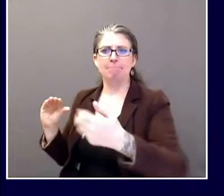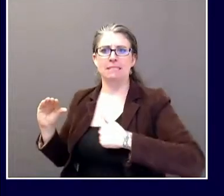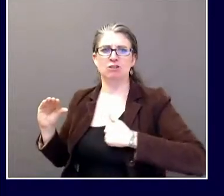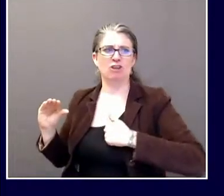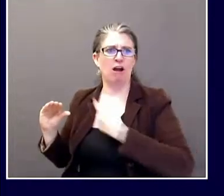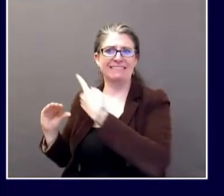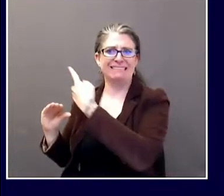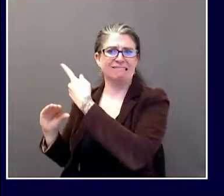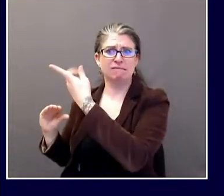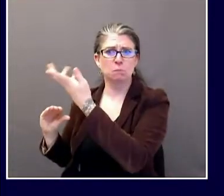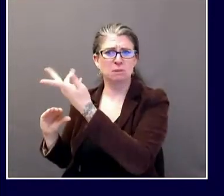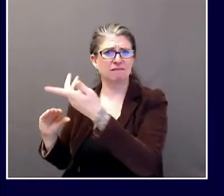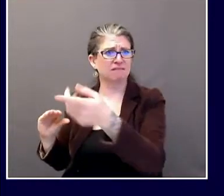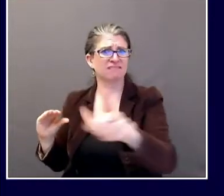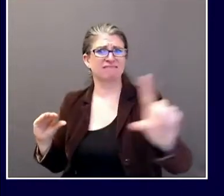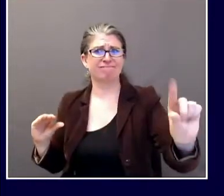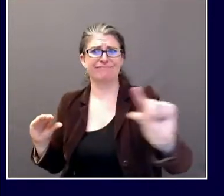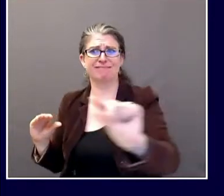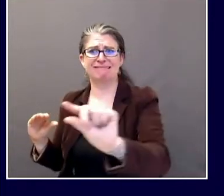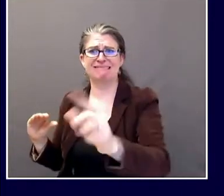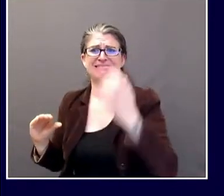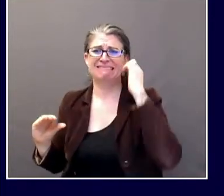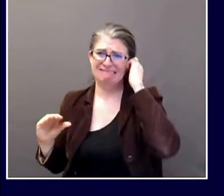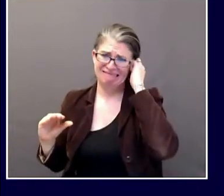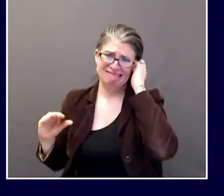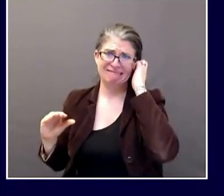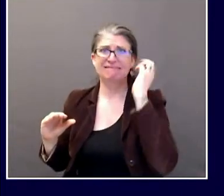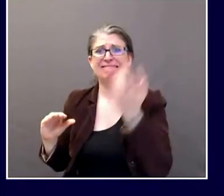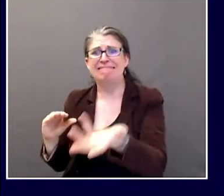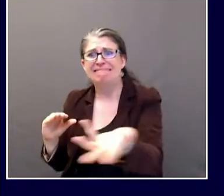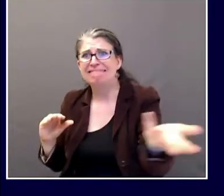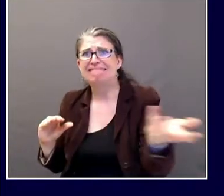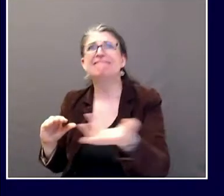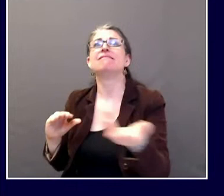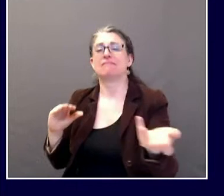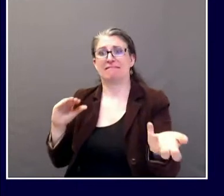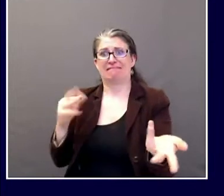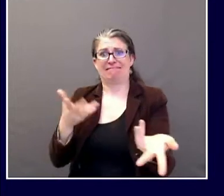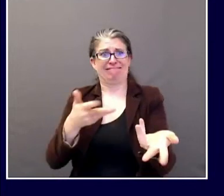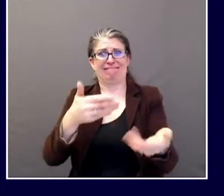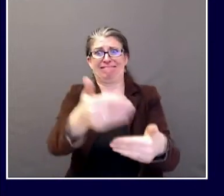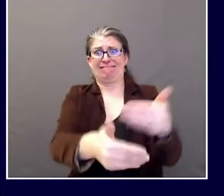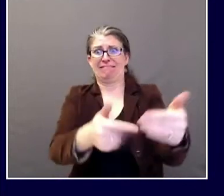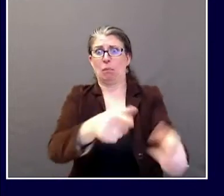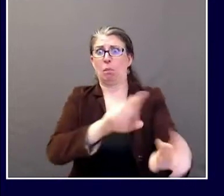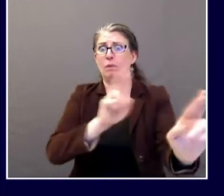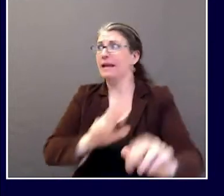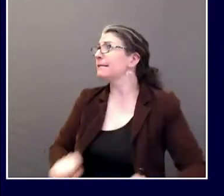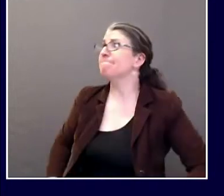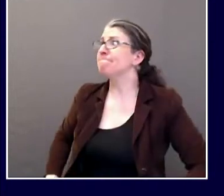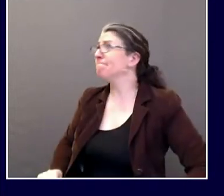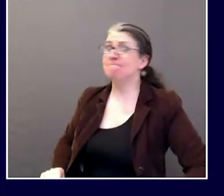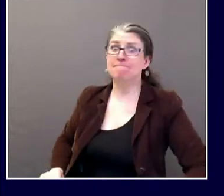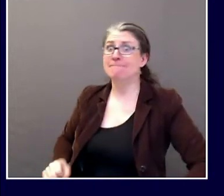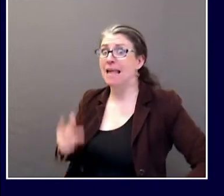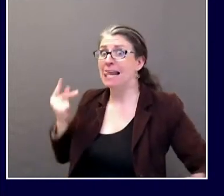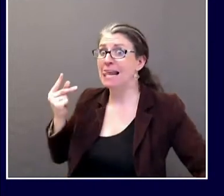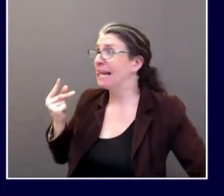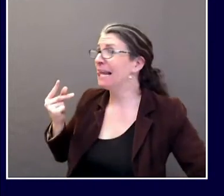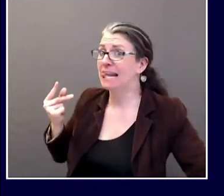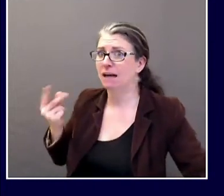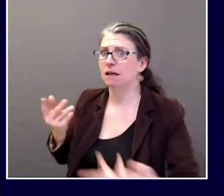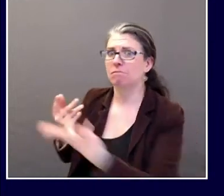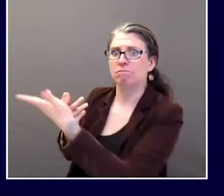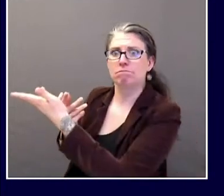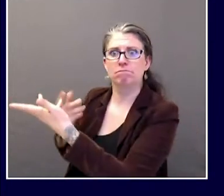waste. We hope that at some point in the future, to Brian Sullivan's question, I don't know when, but at some point in the future, supply will